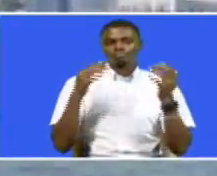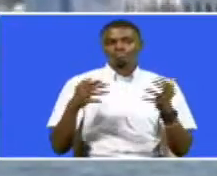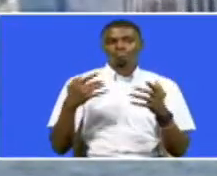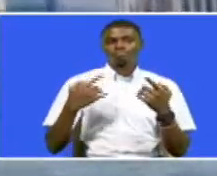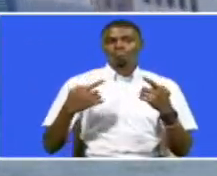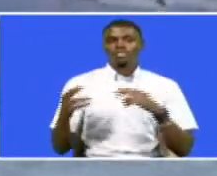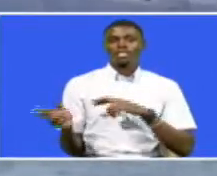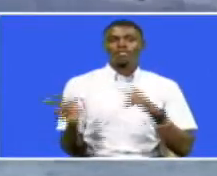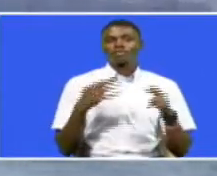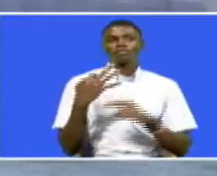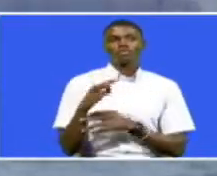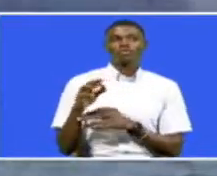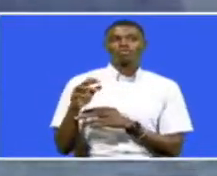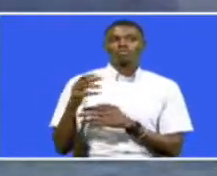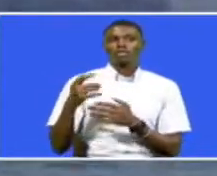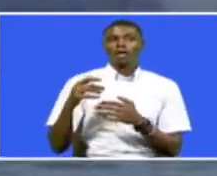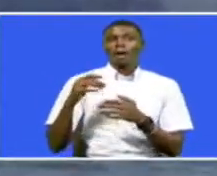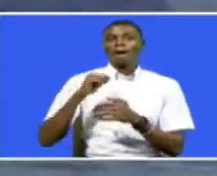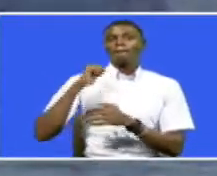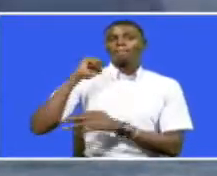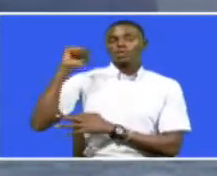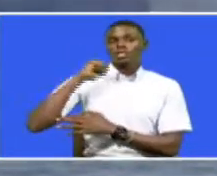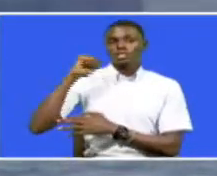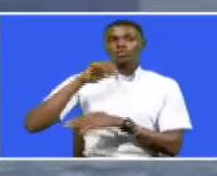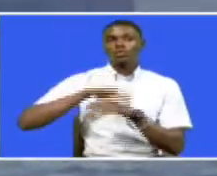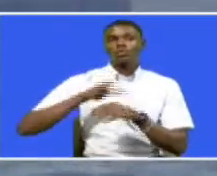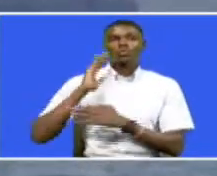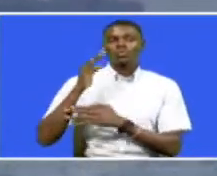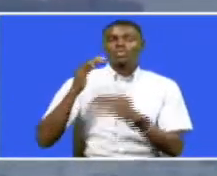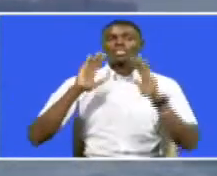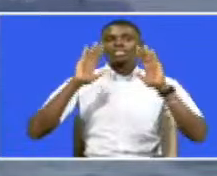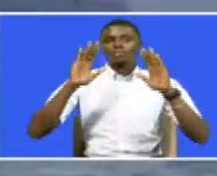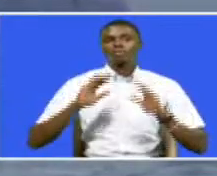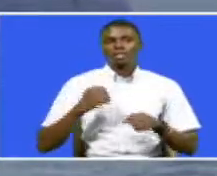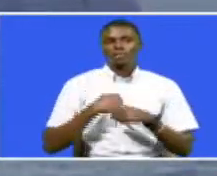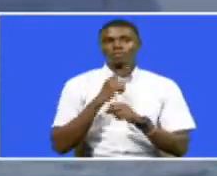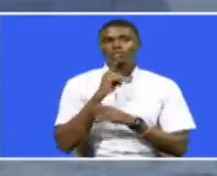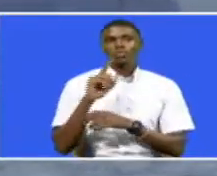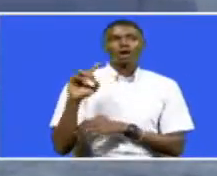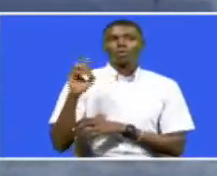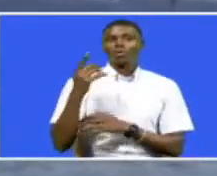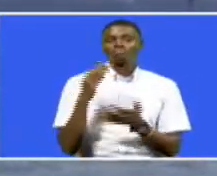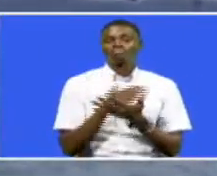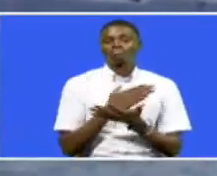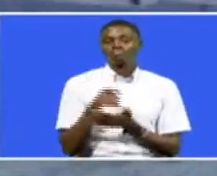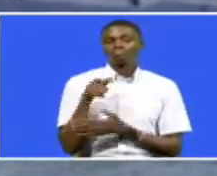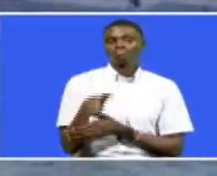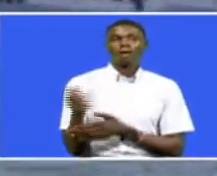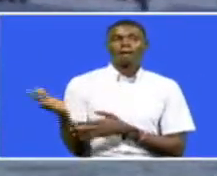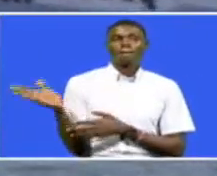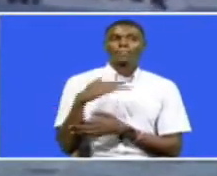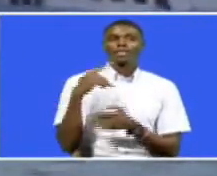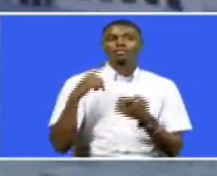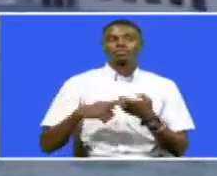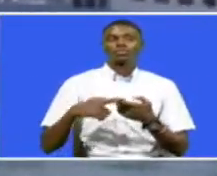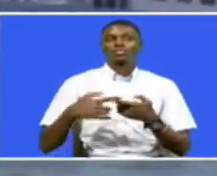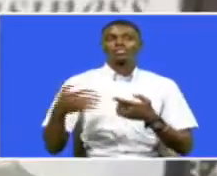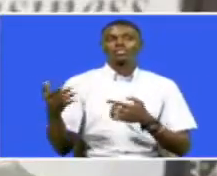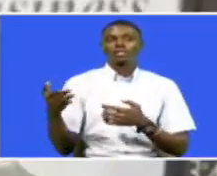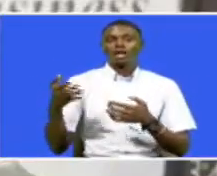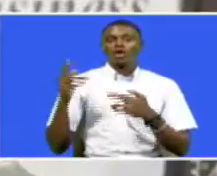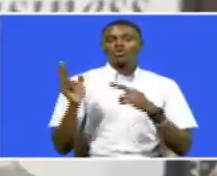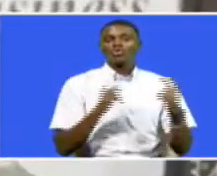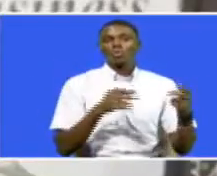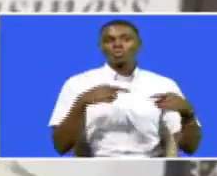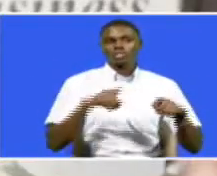maritime transport. Political goodwill is paramount in ensuring that the once vibrant sector is back to its former self.